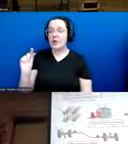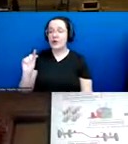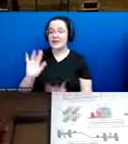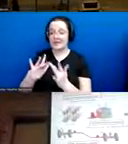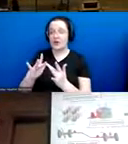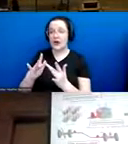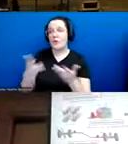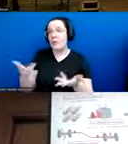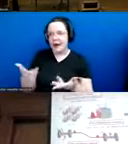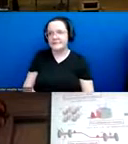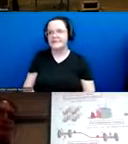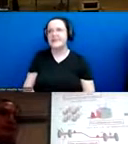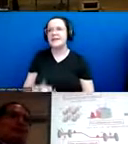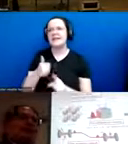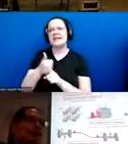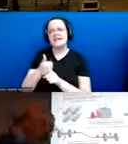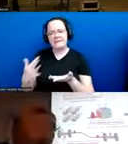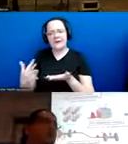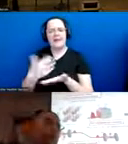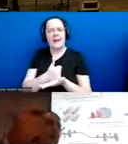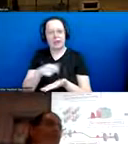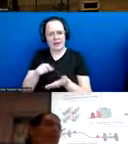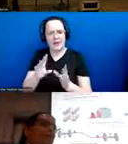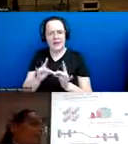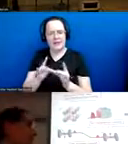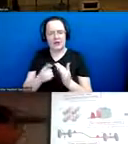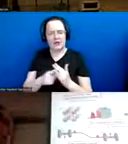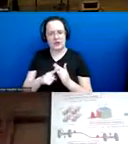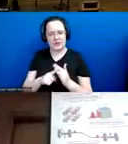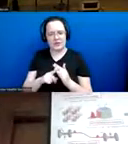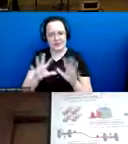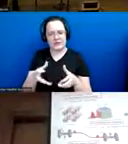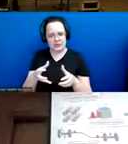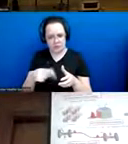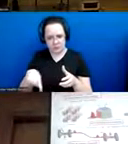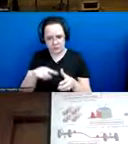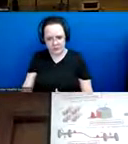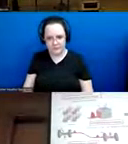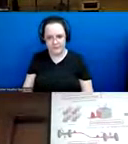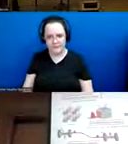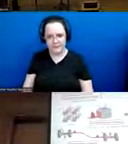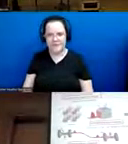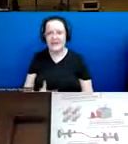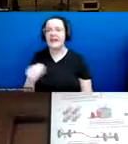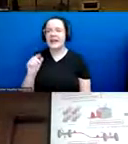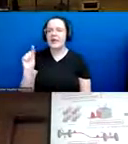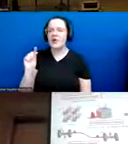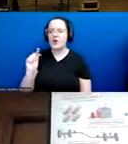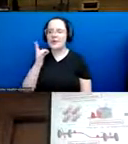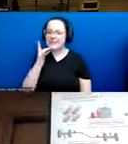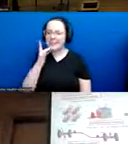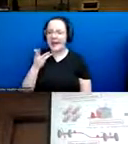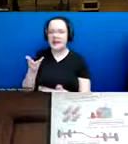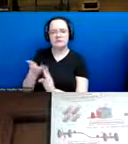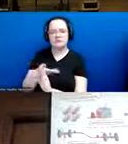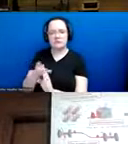of entangled sources where you're distributing entanglement and quantum-like matter interfaces where then you can map